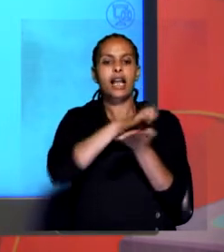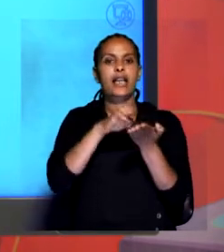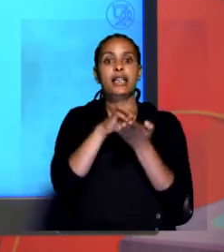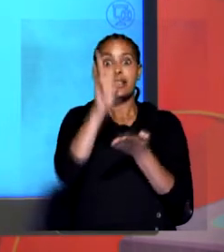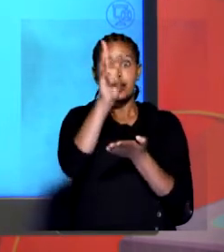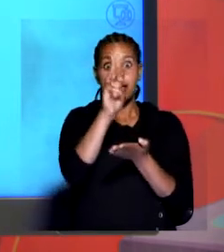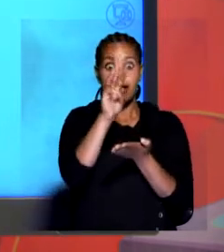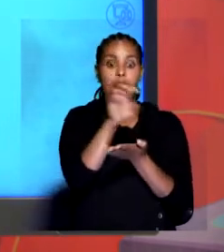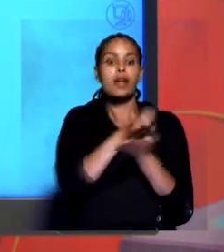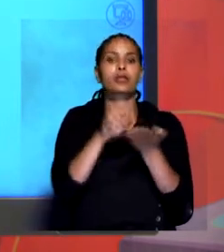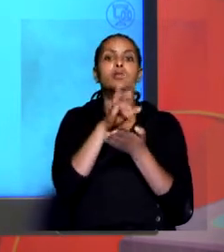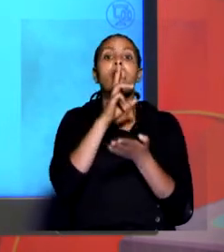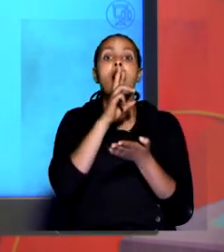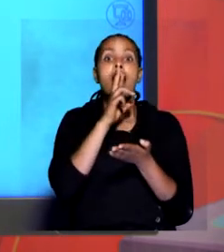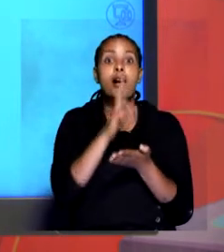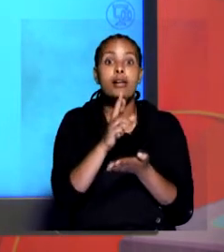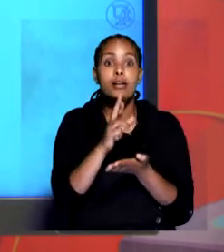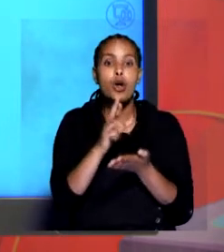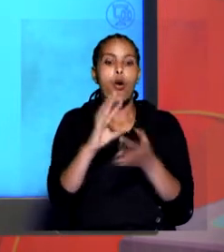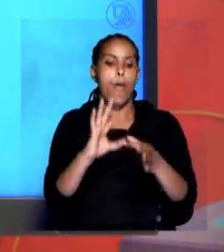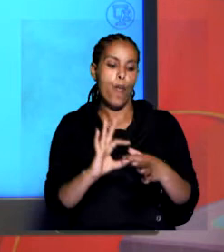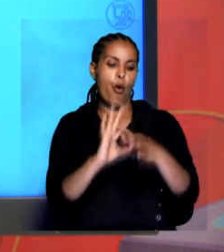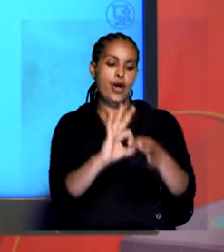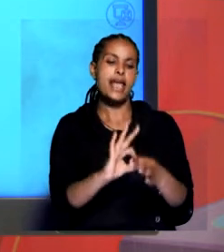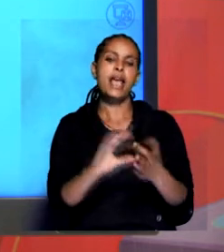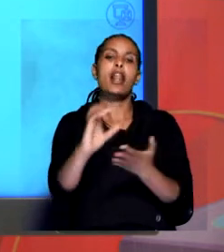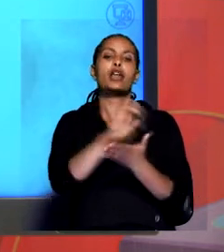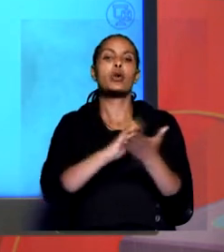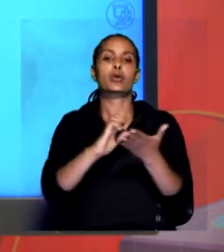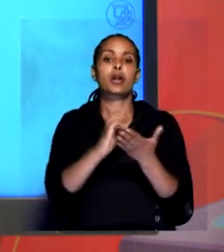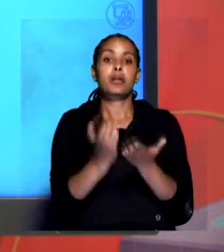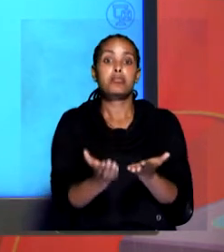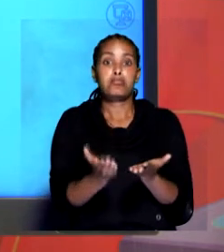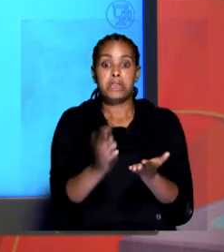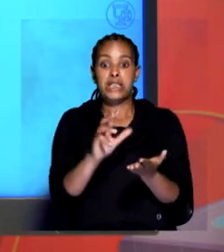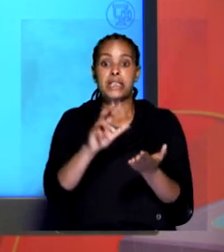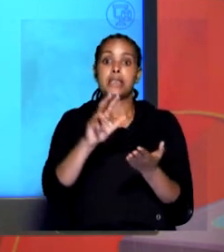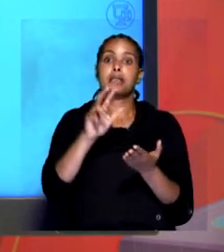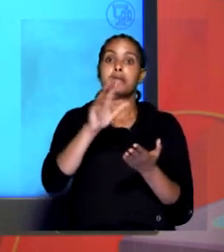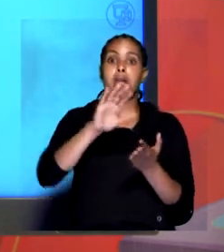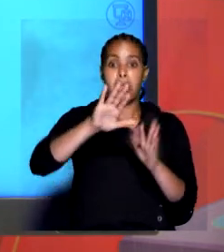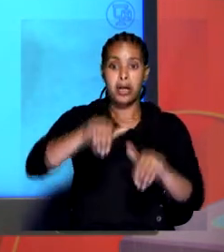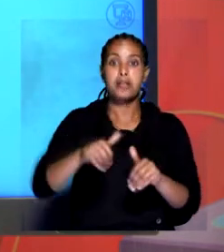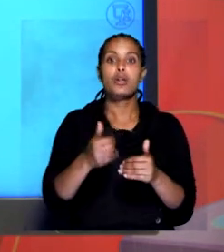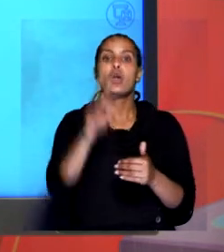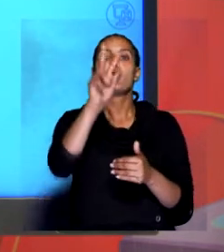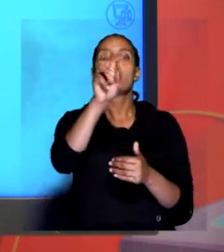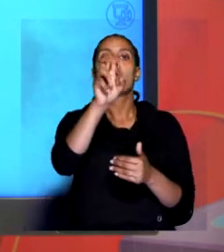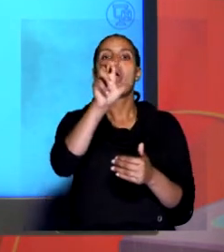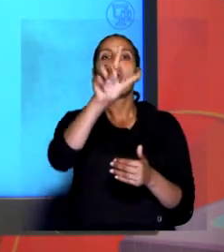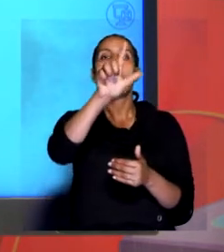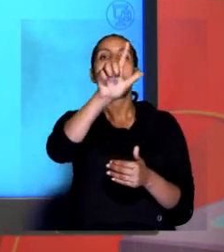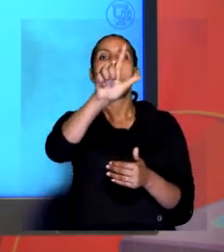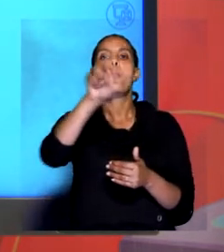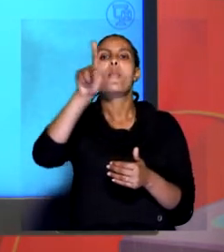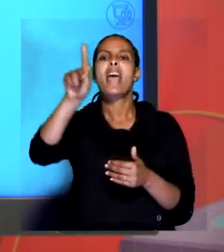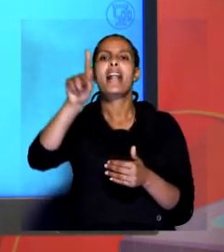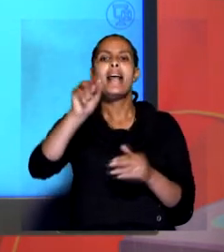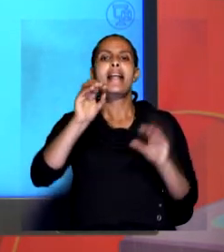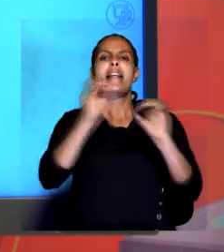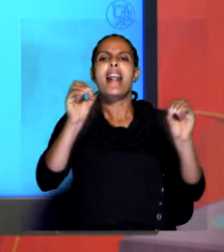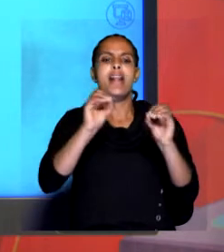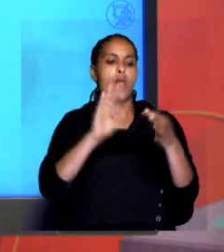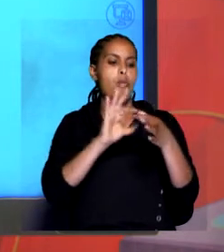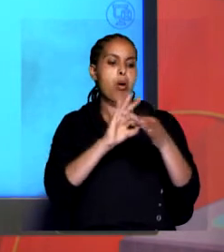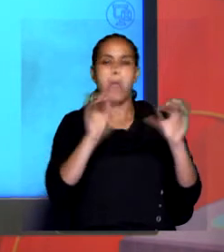6 electrons are bonding electrons. The third 20 electrons are lone pair of electrons,